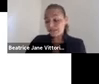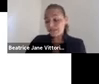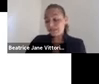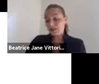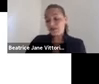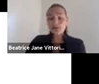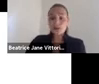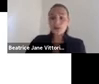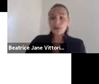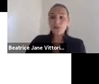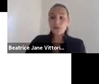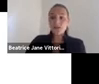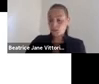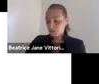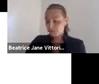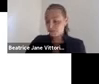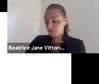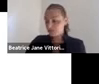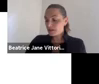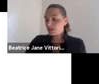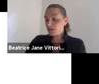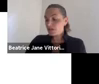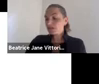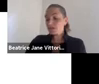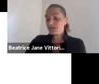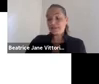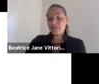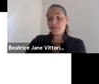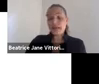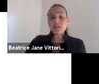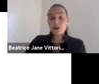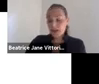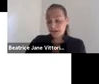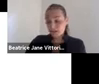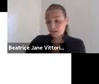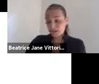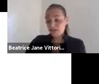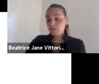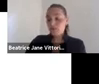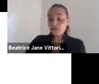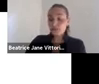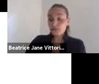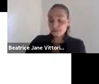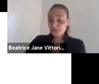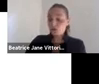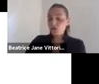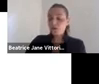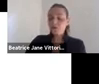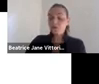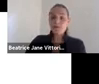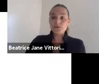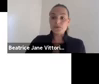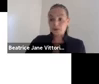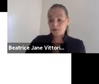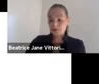which meant that parents could not go in the school. Children were seen as dependent on adults, mostly women, who